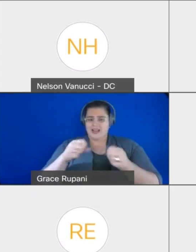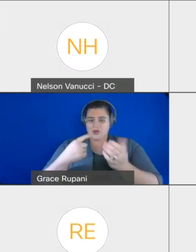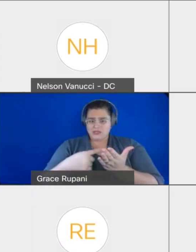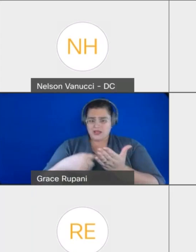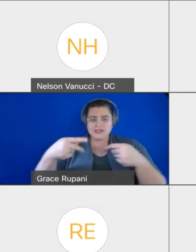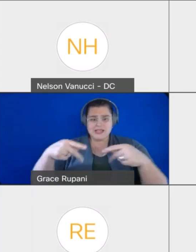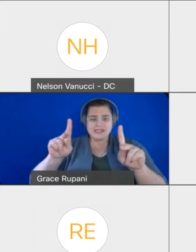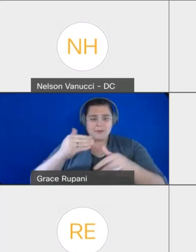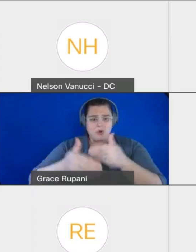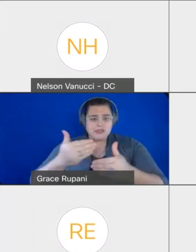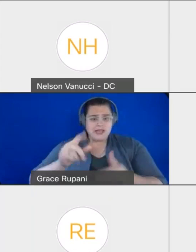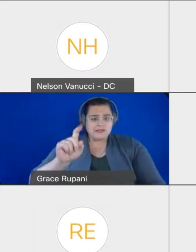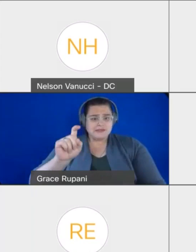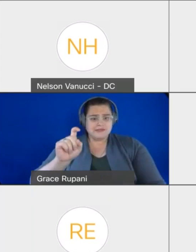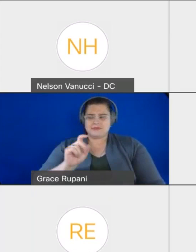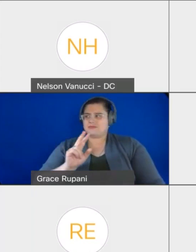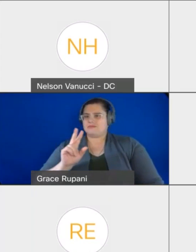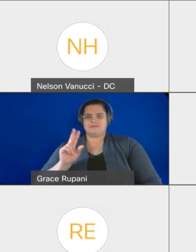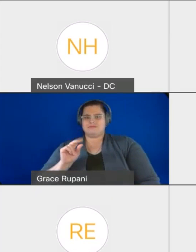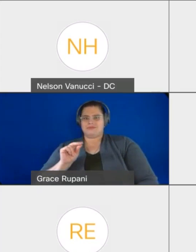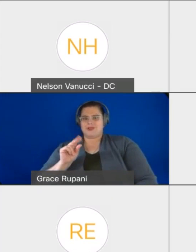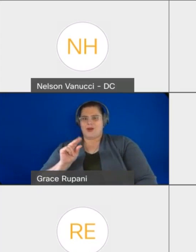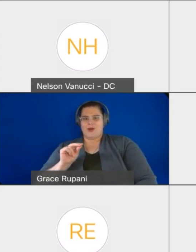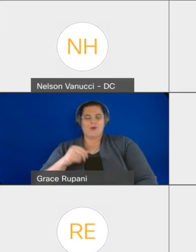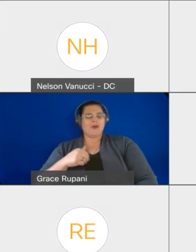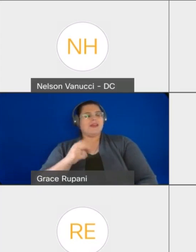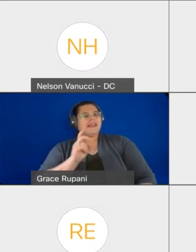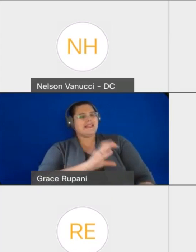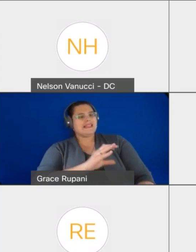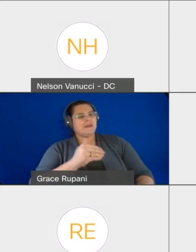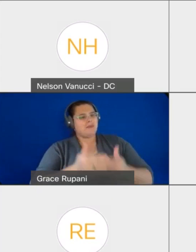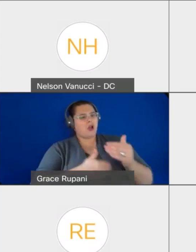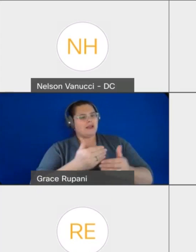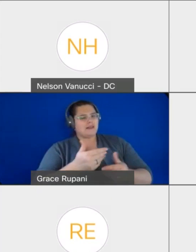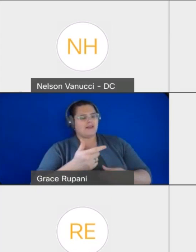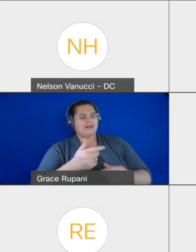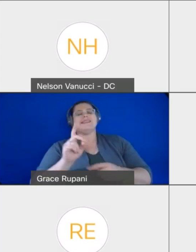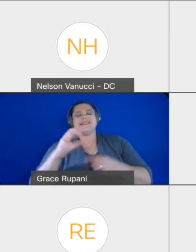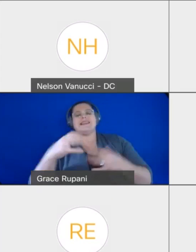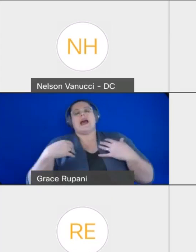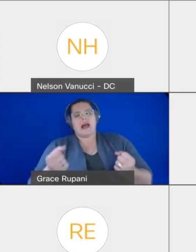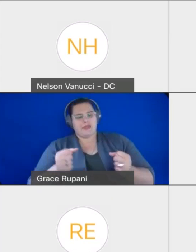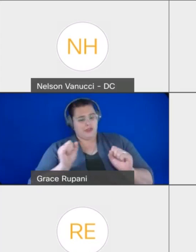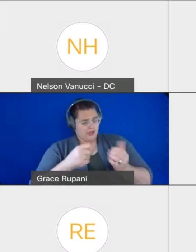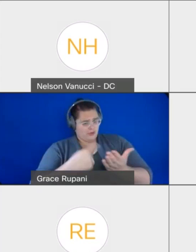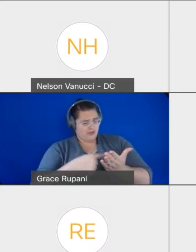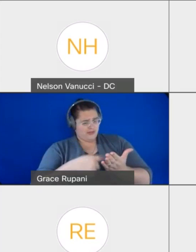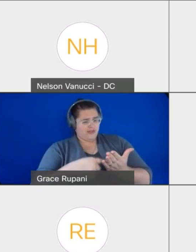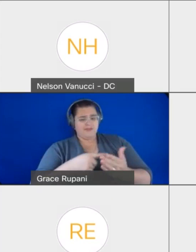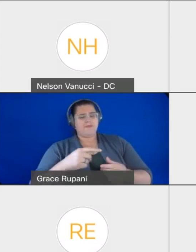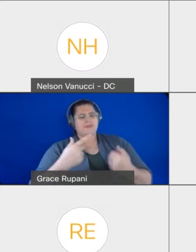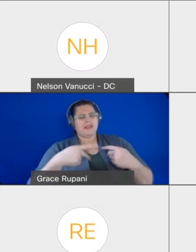and I don't know if DC Health can answer that. What's the consent going to look like? And